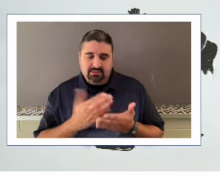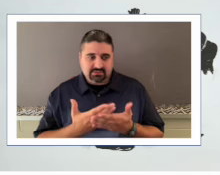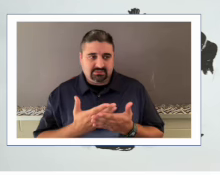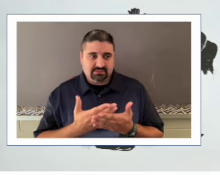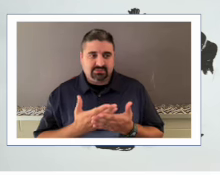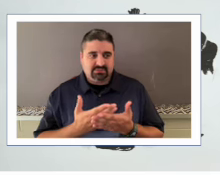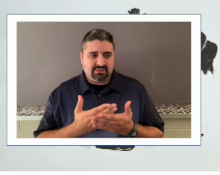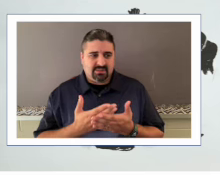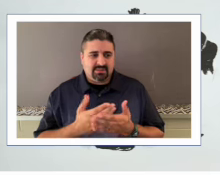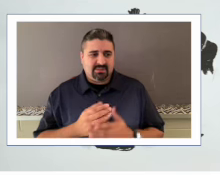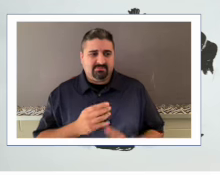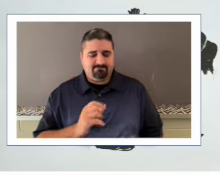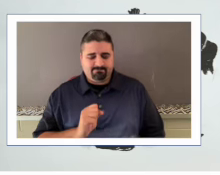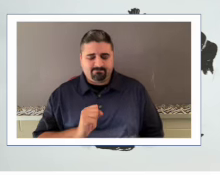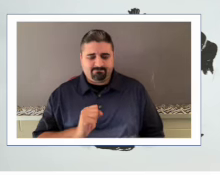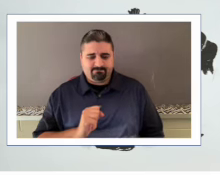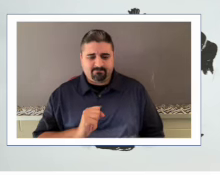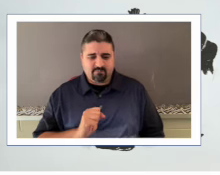pancakes.